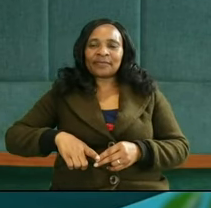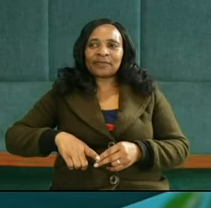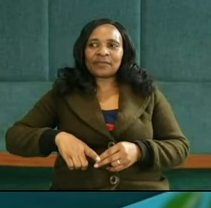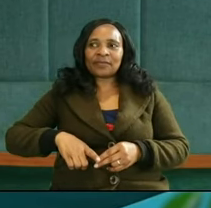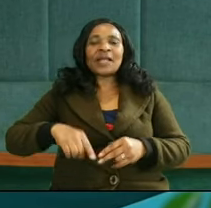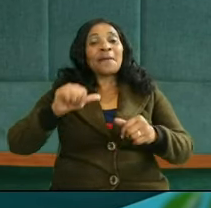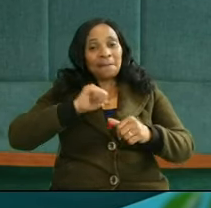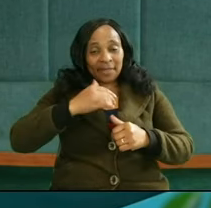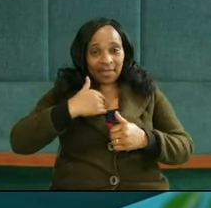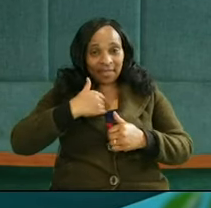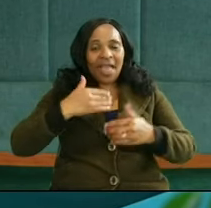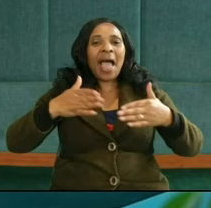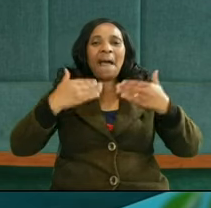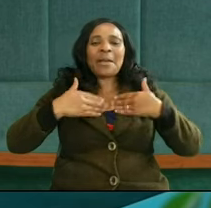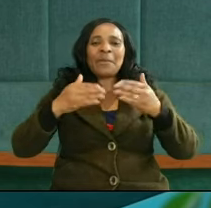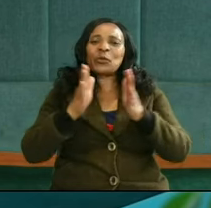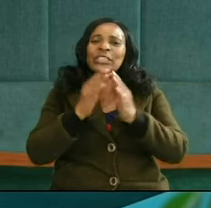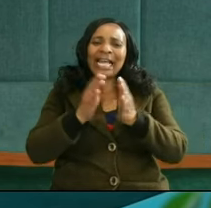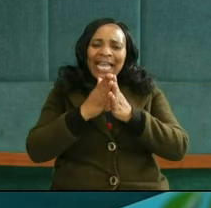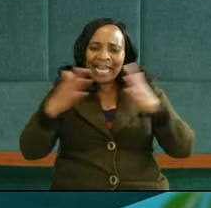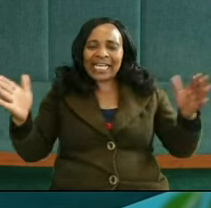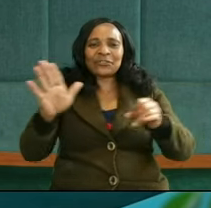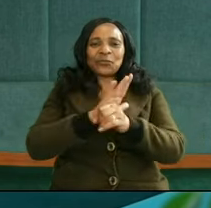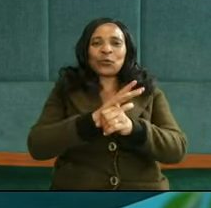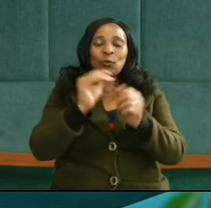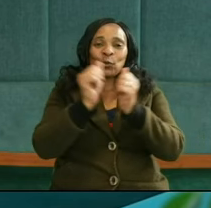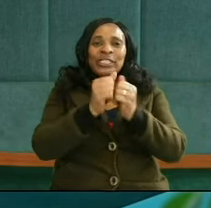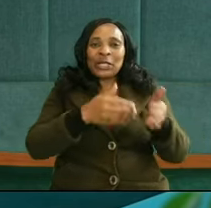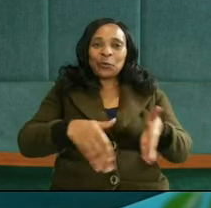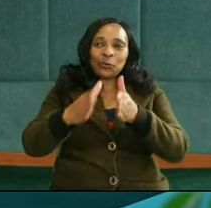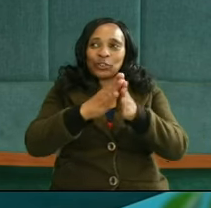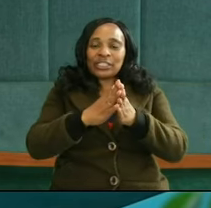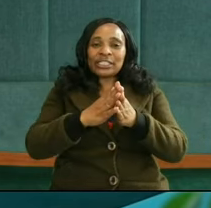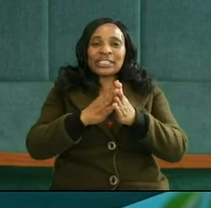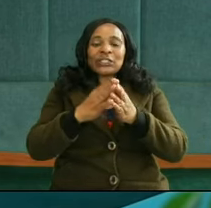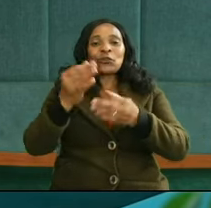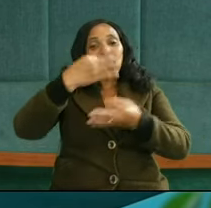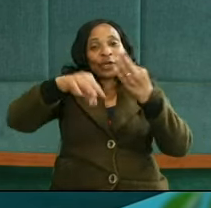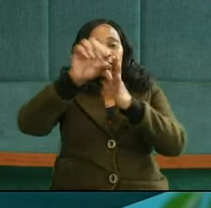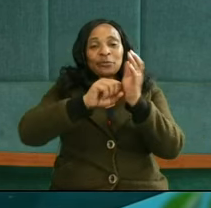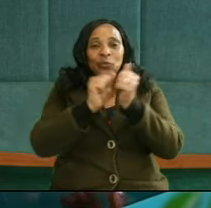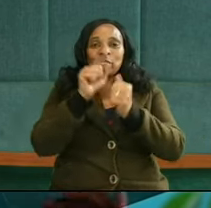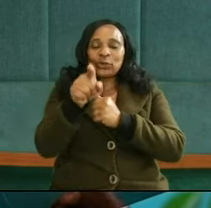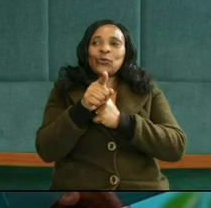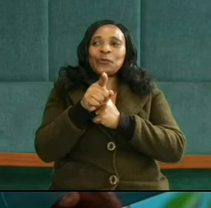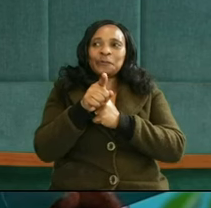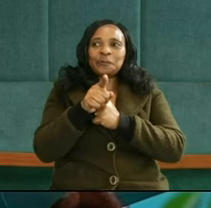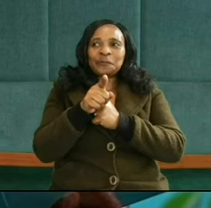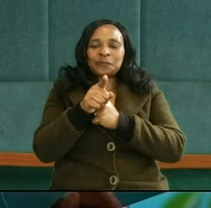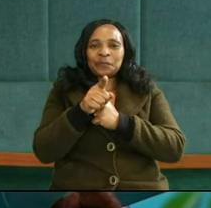Amen. I am delighted and grateful for this opportunity to fellowship with you, dear brothers and